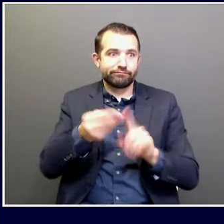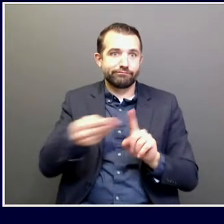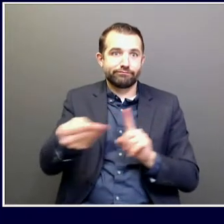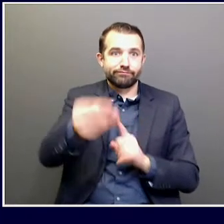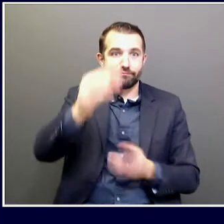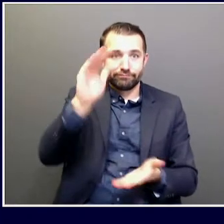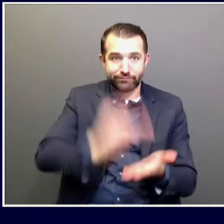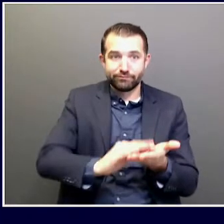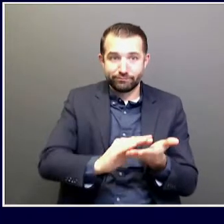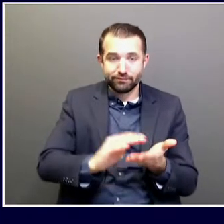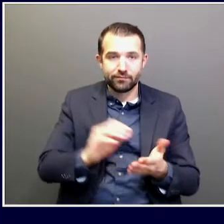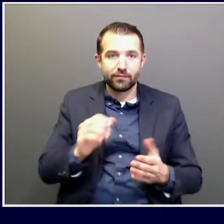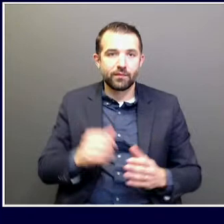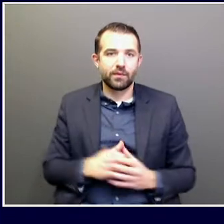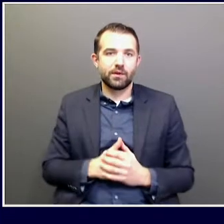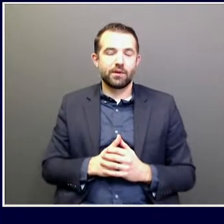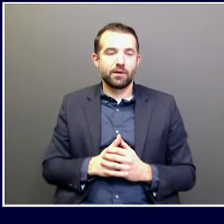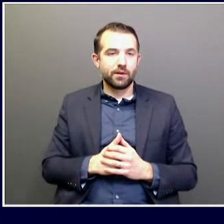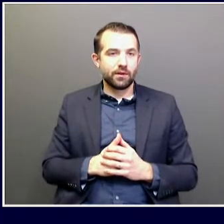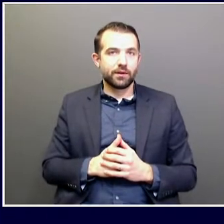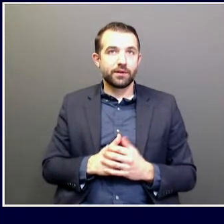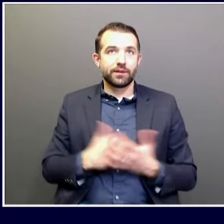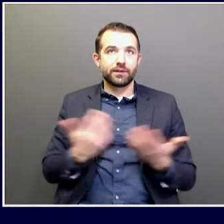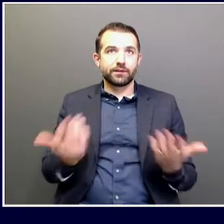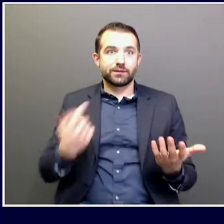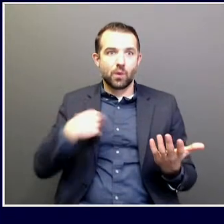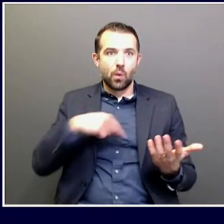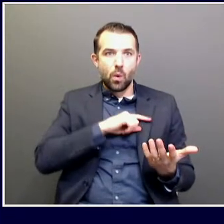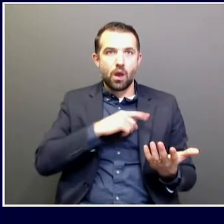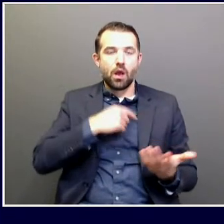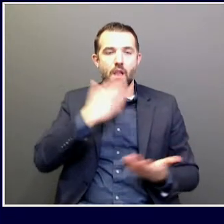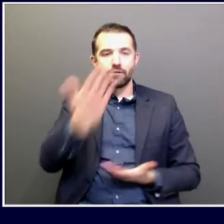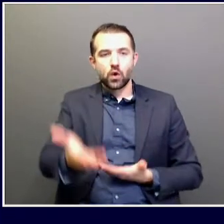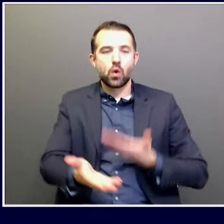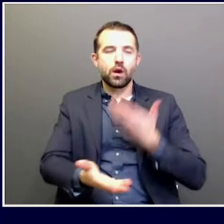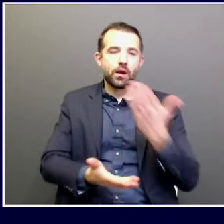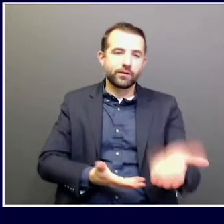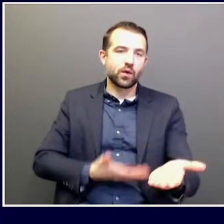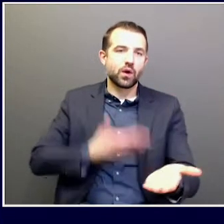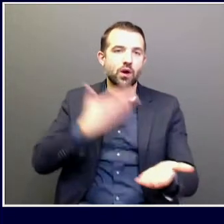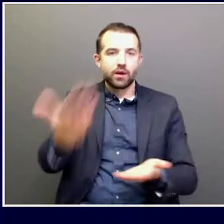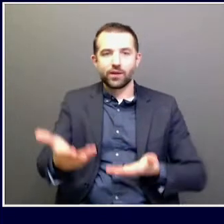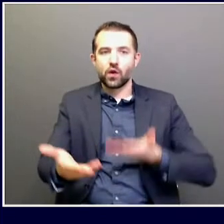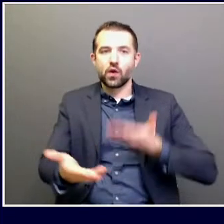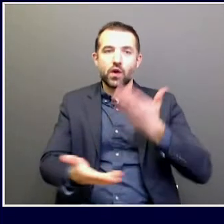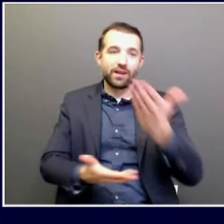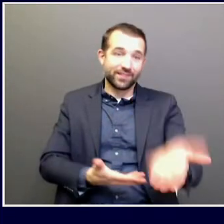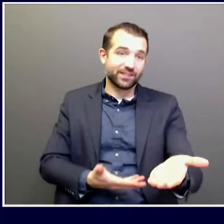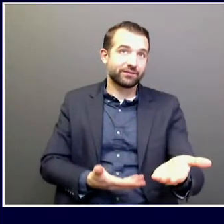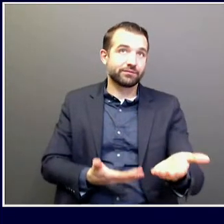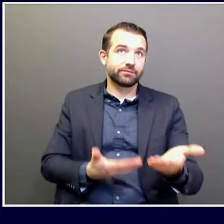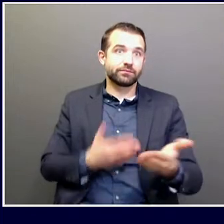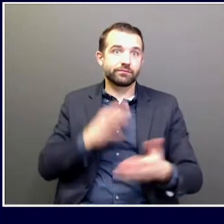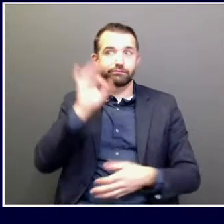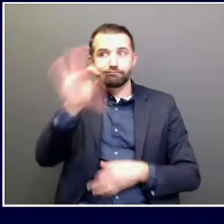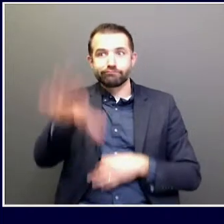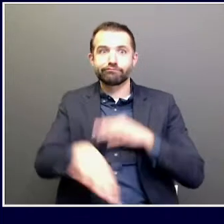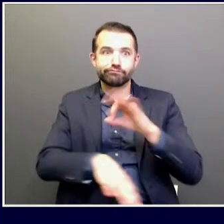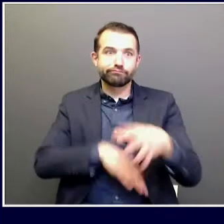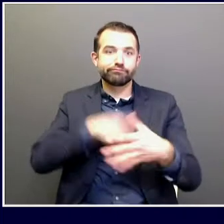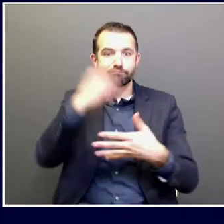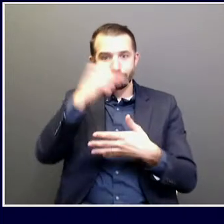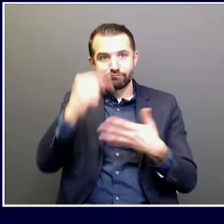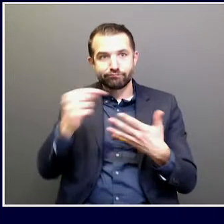So, we're making every recommendation we can, and people have to take it upon themselves to do the common sense things that will keep